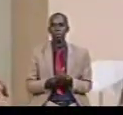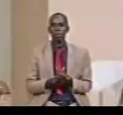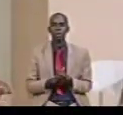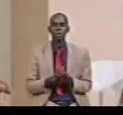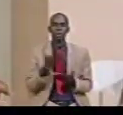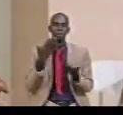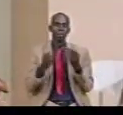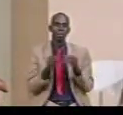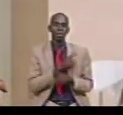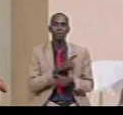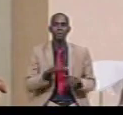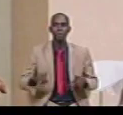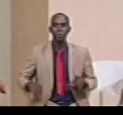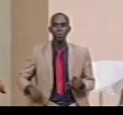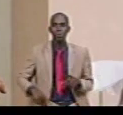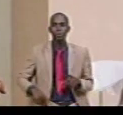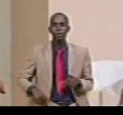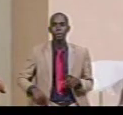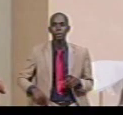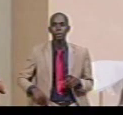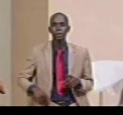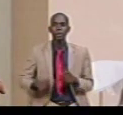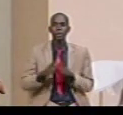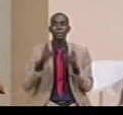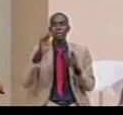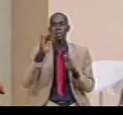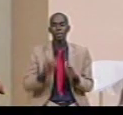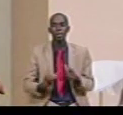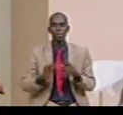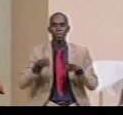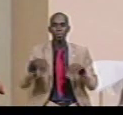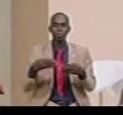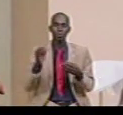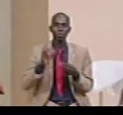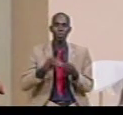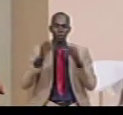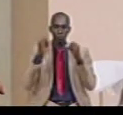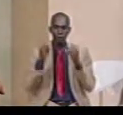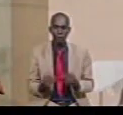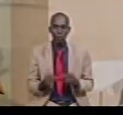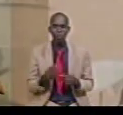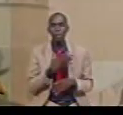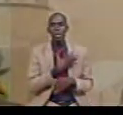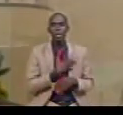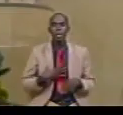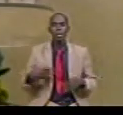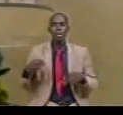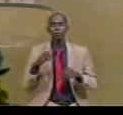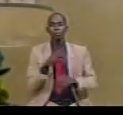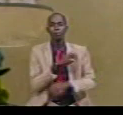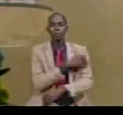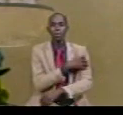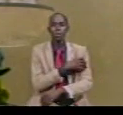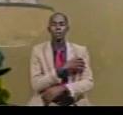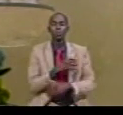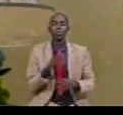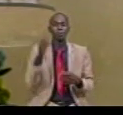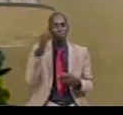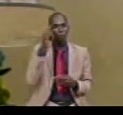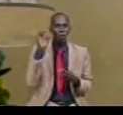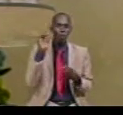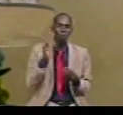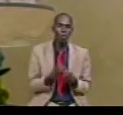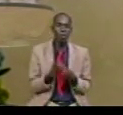May the Lord daily renew your strength and power for more fruitful